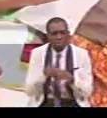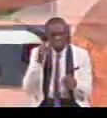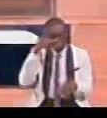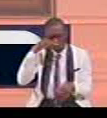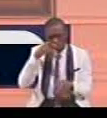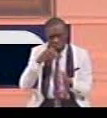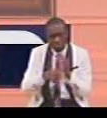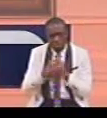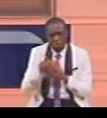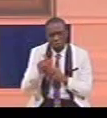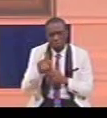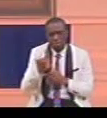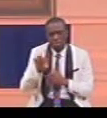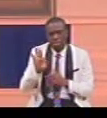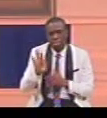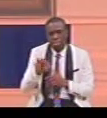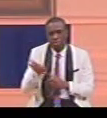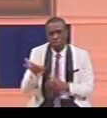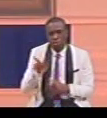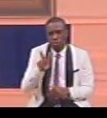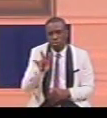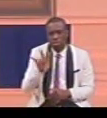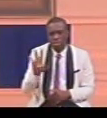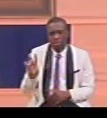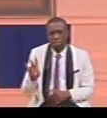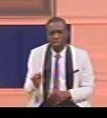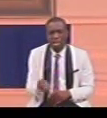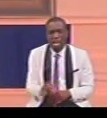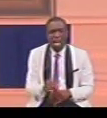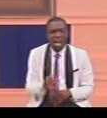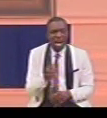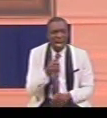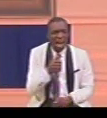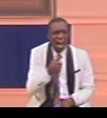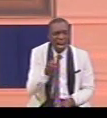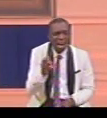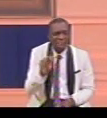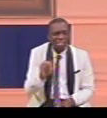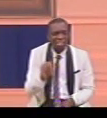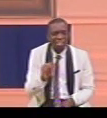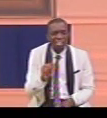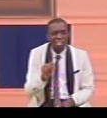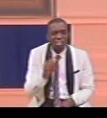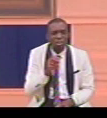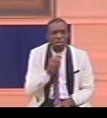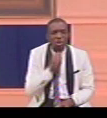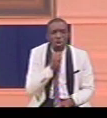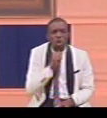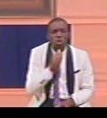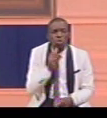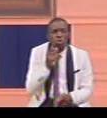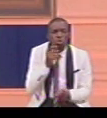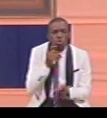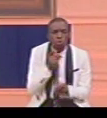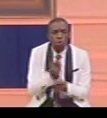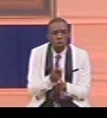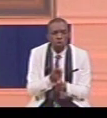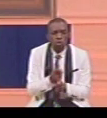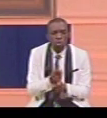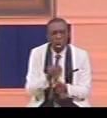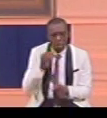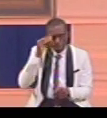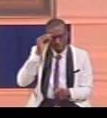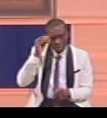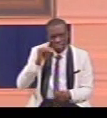and unjust manner is an Abomination to the just and unjust manner is an